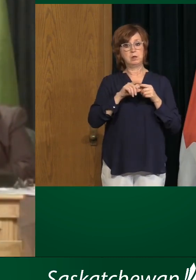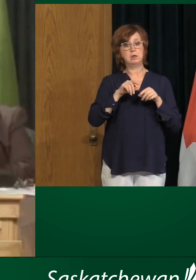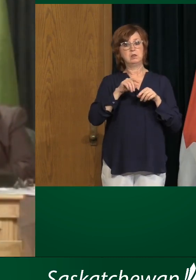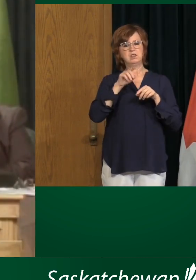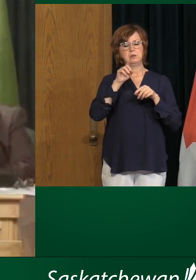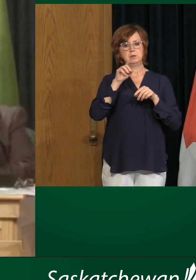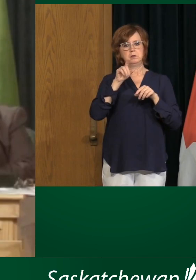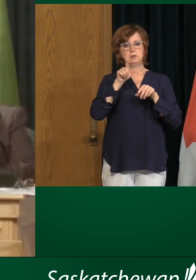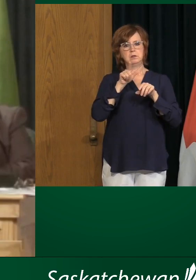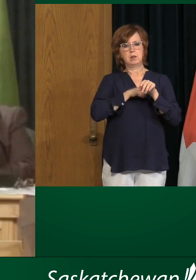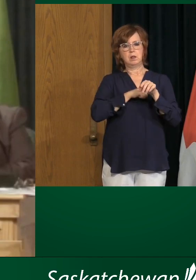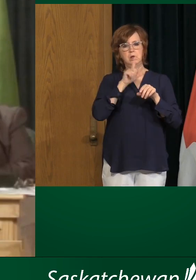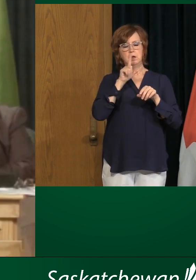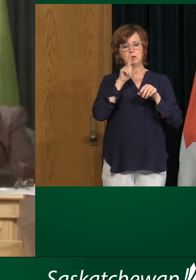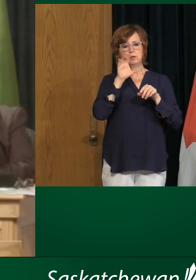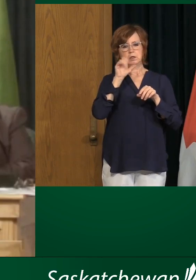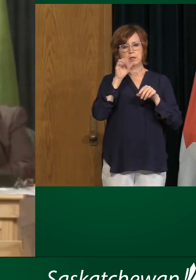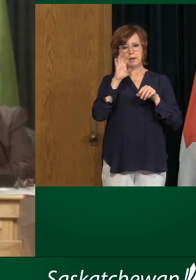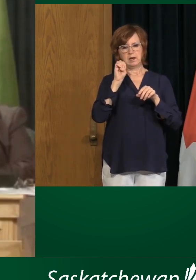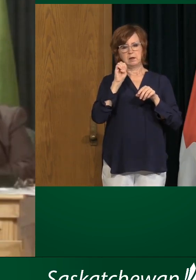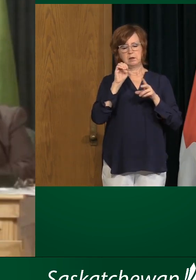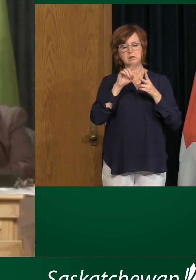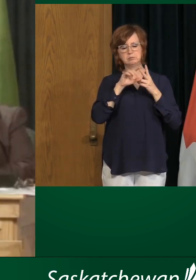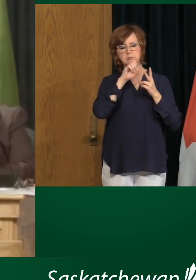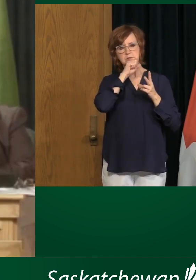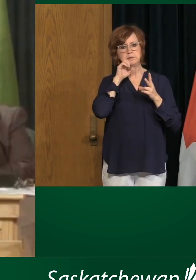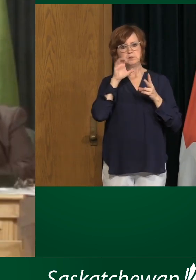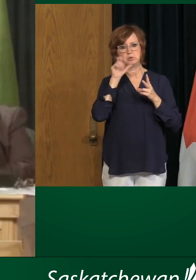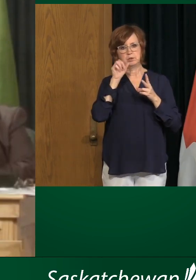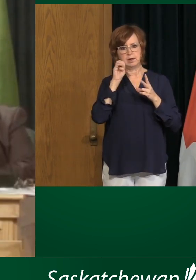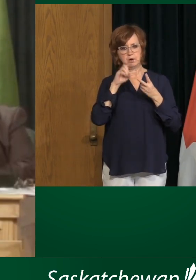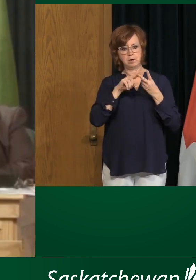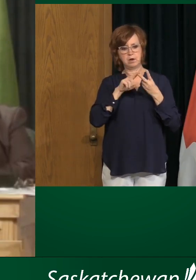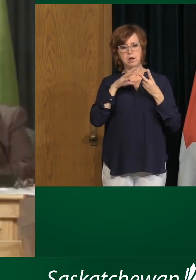you mean and why that is not happening already?